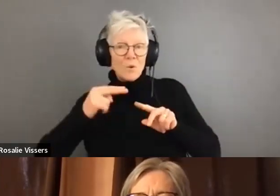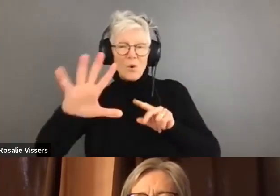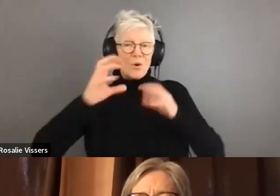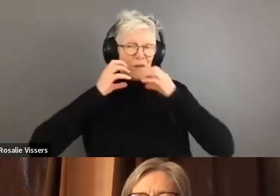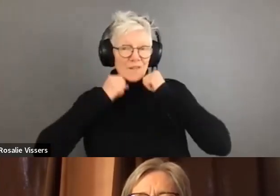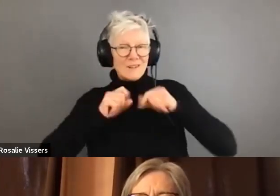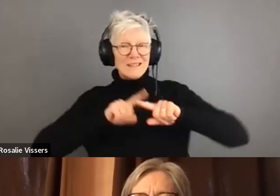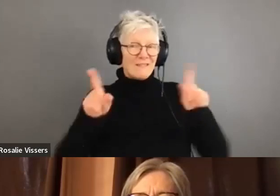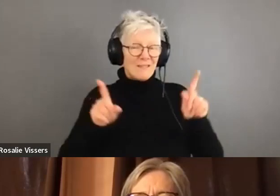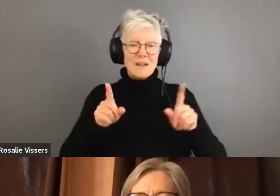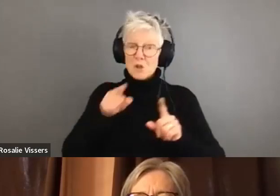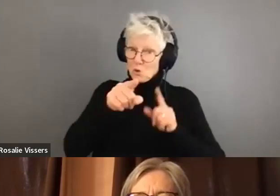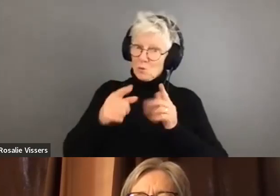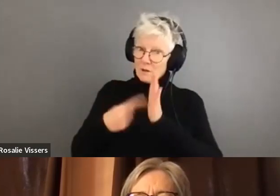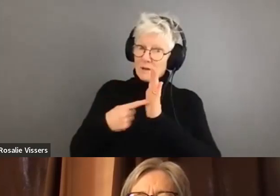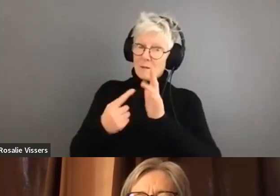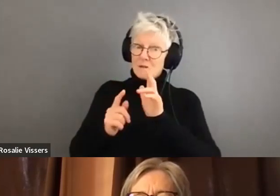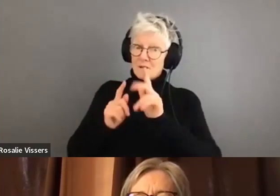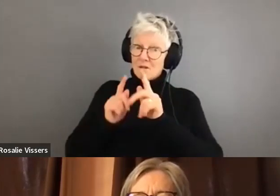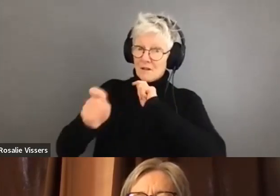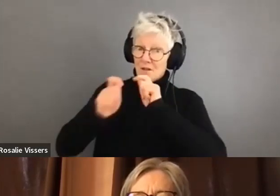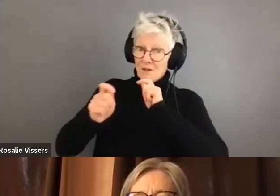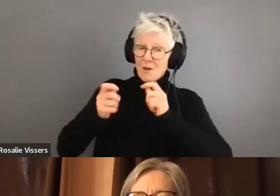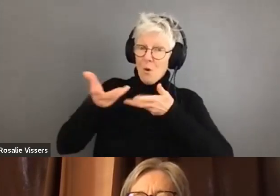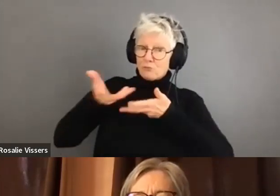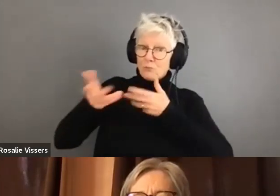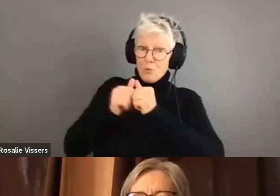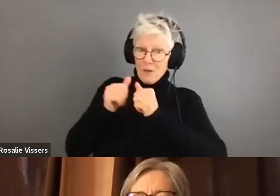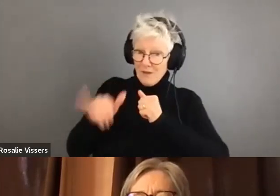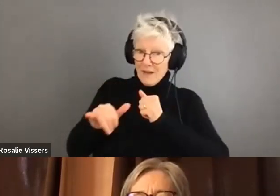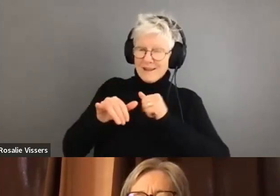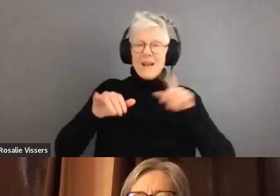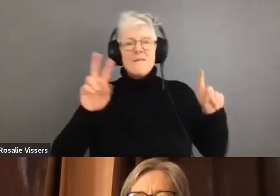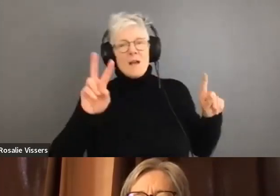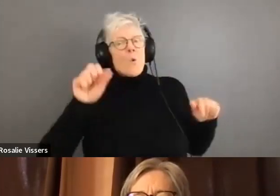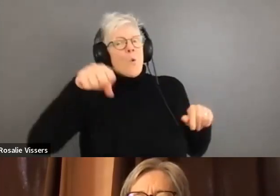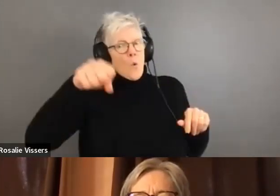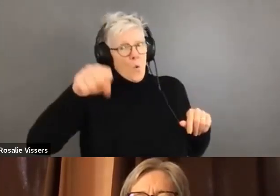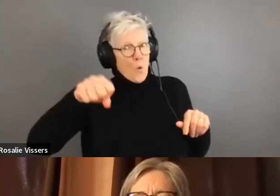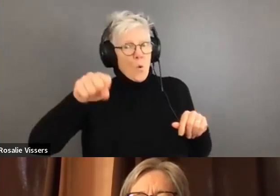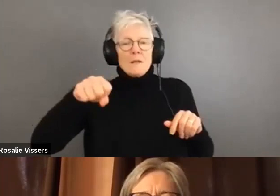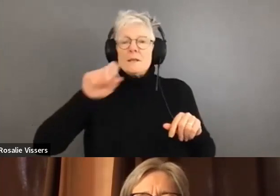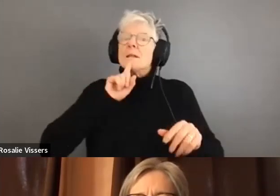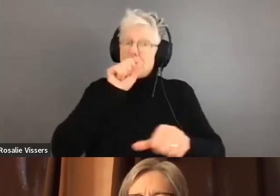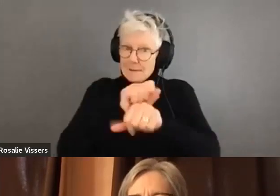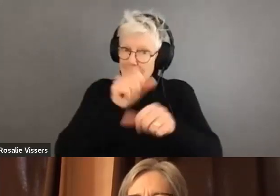they don't. Do you ever? How did those? Can you talk to that? I've had people like that. Many years